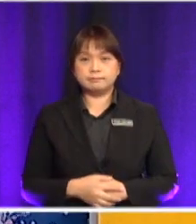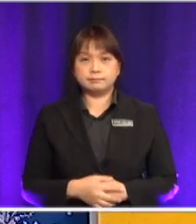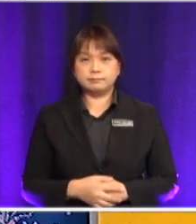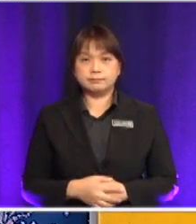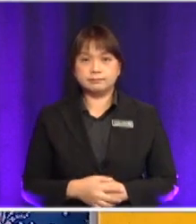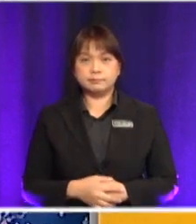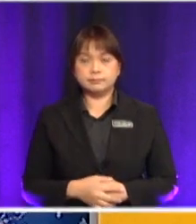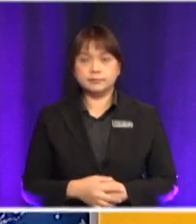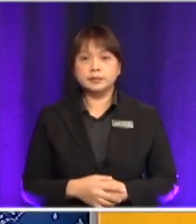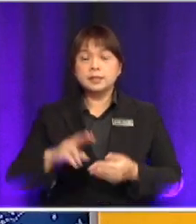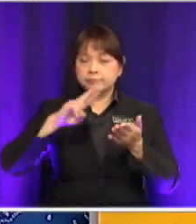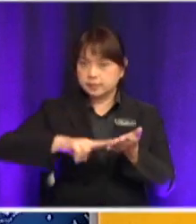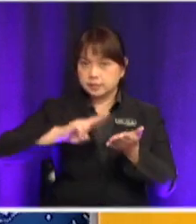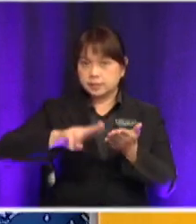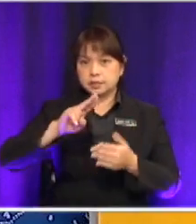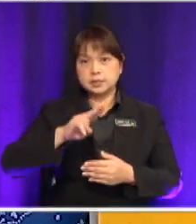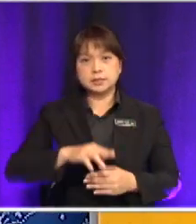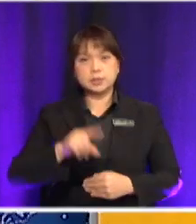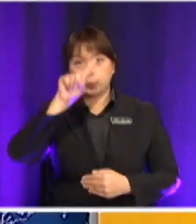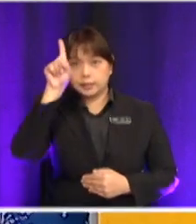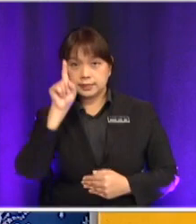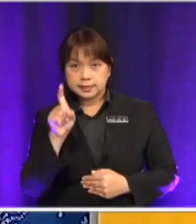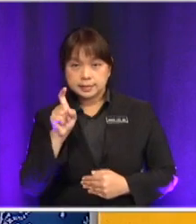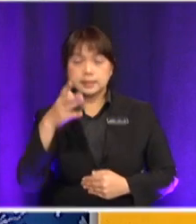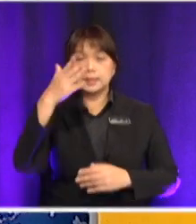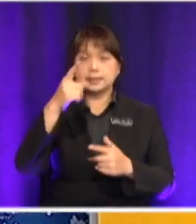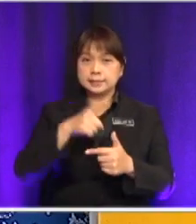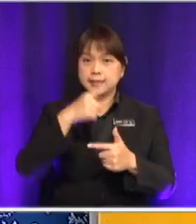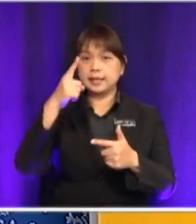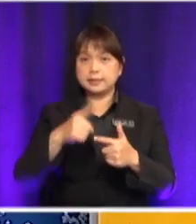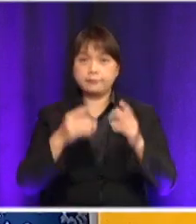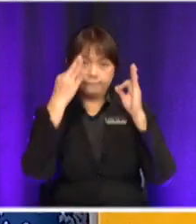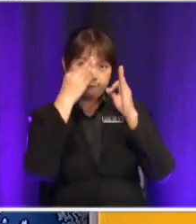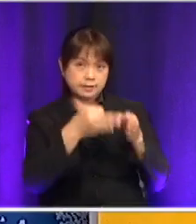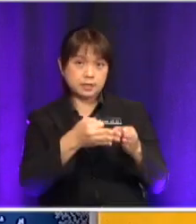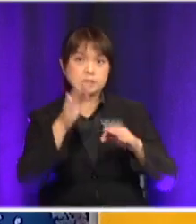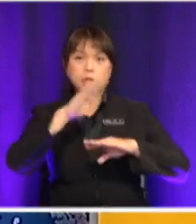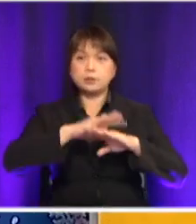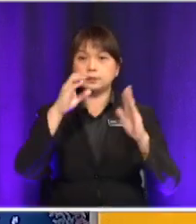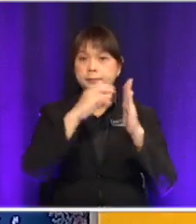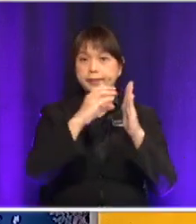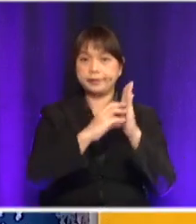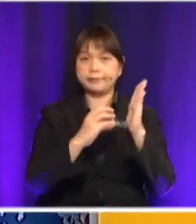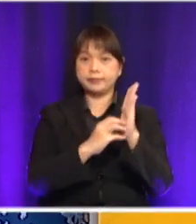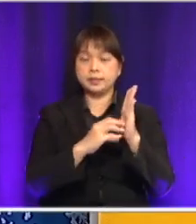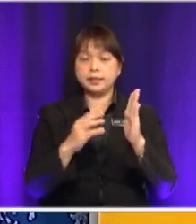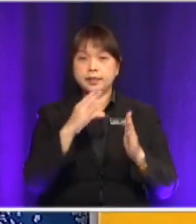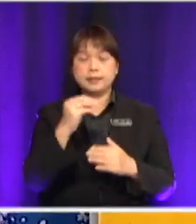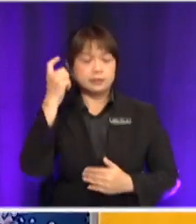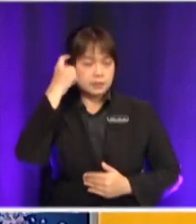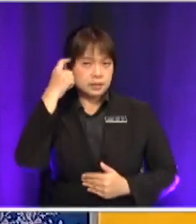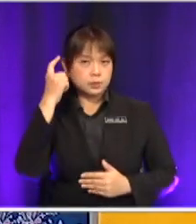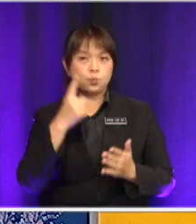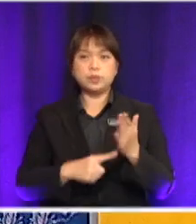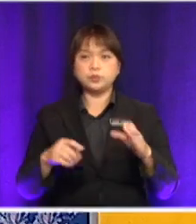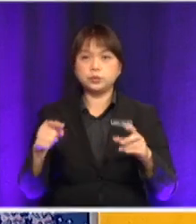questions and then skim it through, look at the topic sentence. Only then you read the second time for details like what we are doing now. And